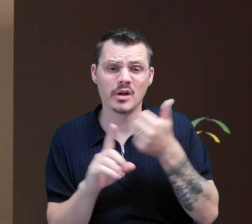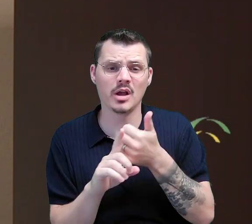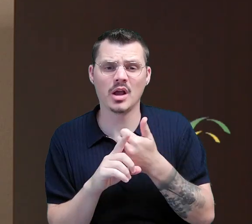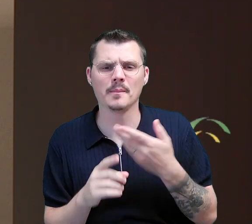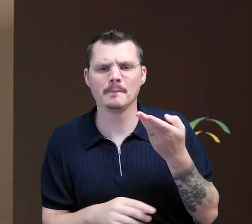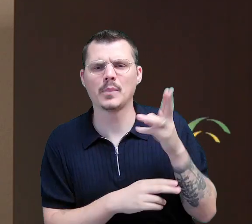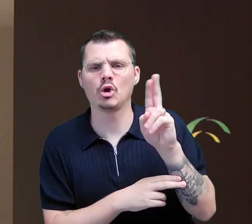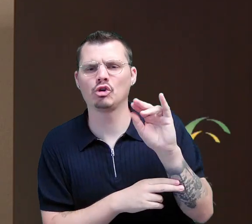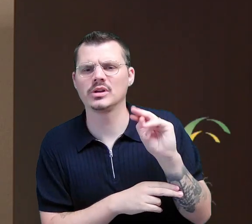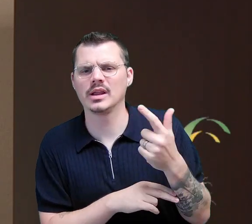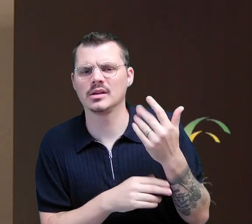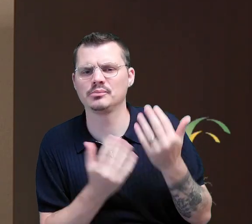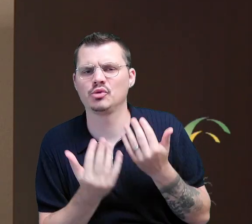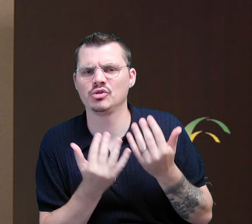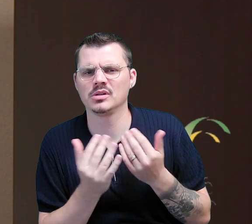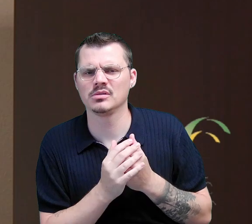burning.